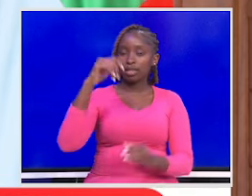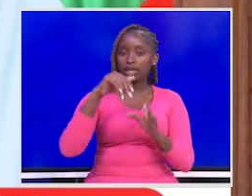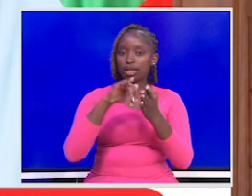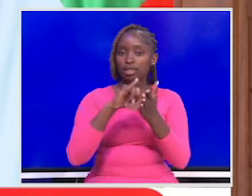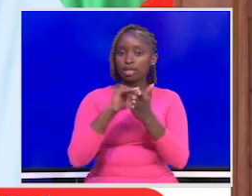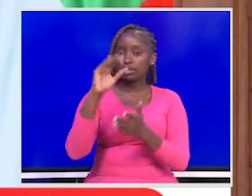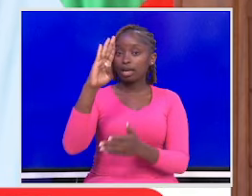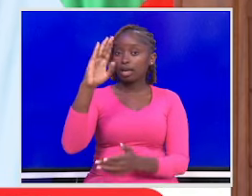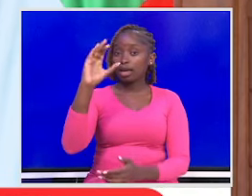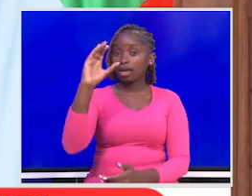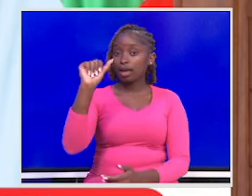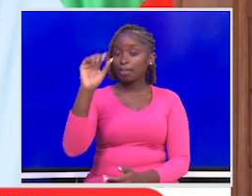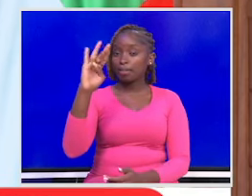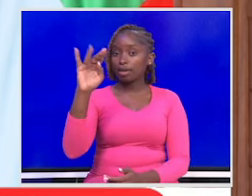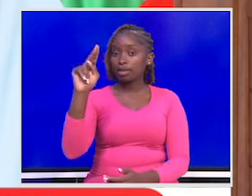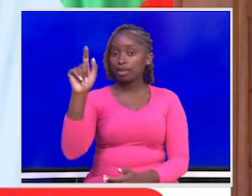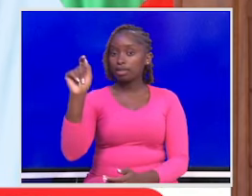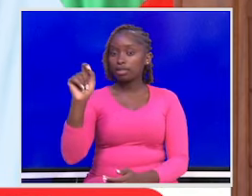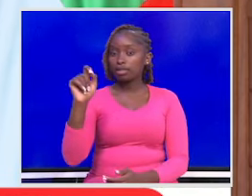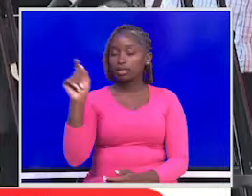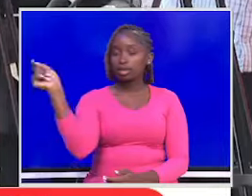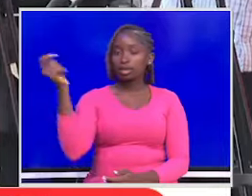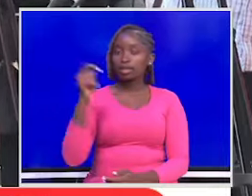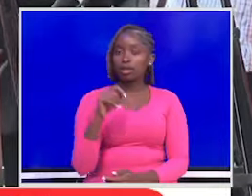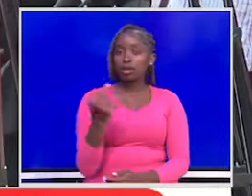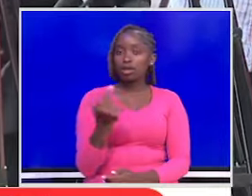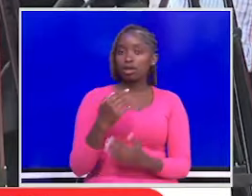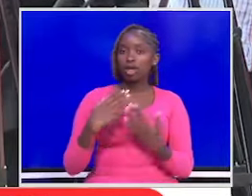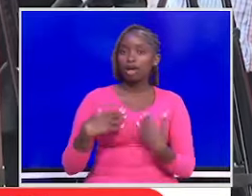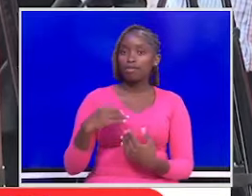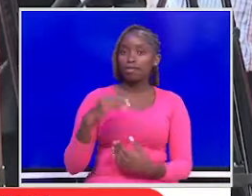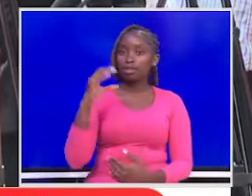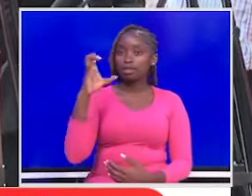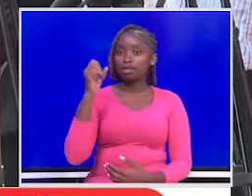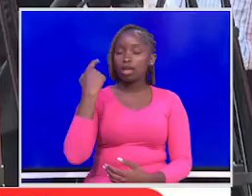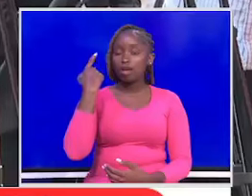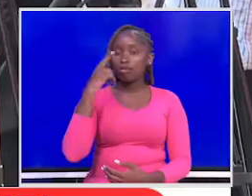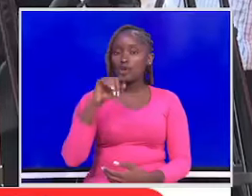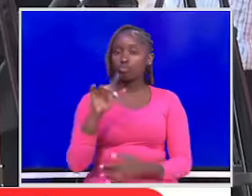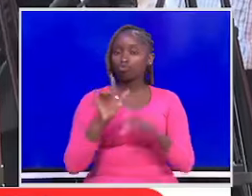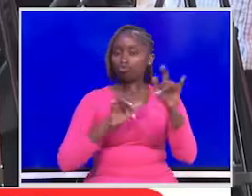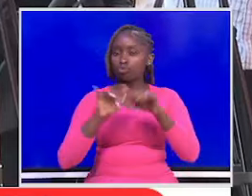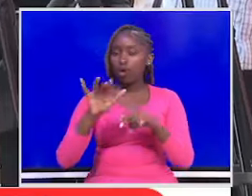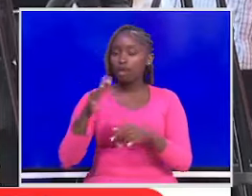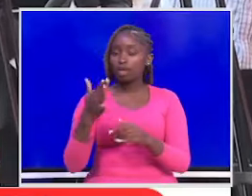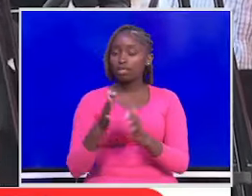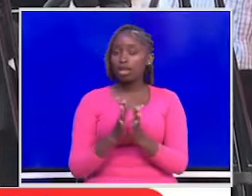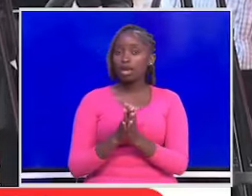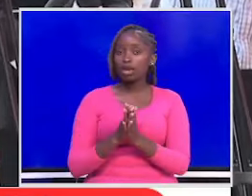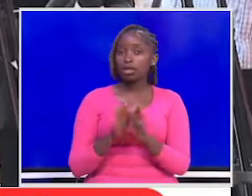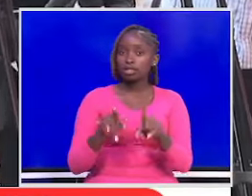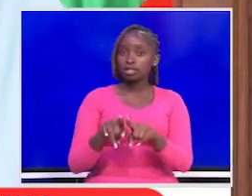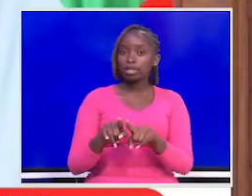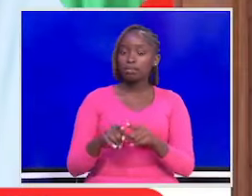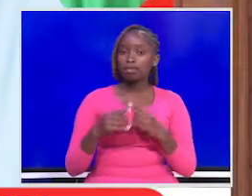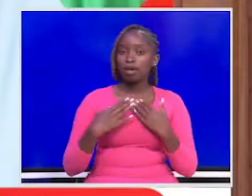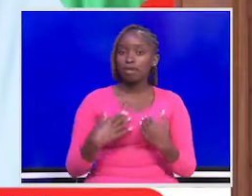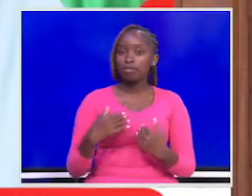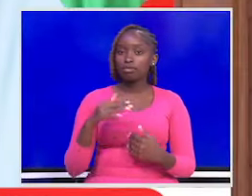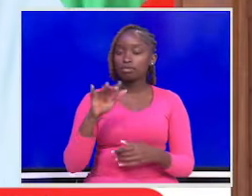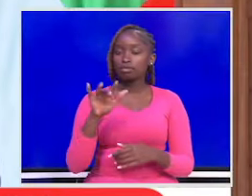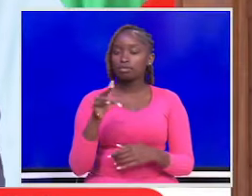Kenya, except the prime cabinet secretary and cabinet secretary for foreign affairs and diaspora